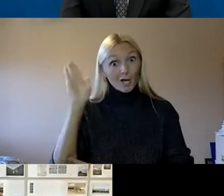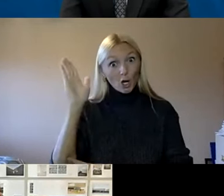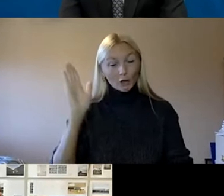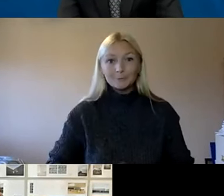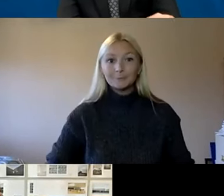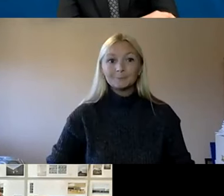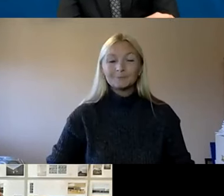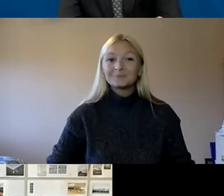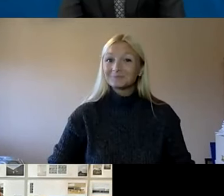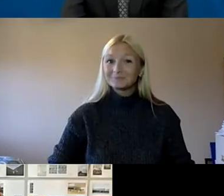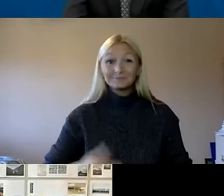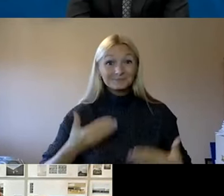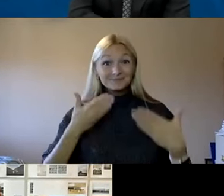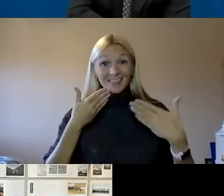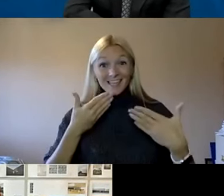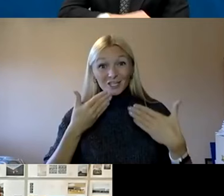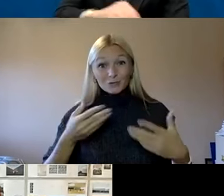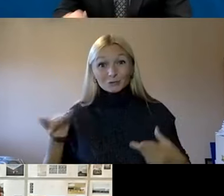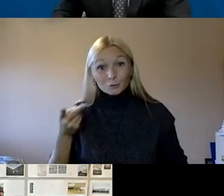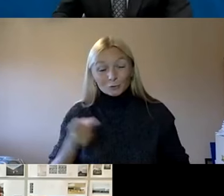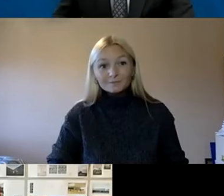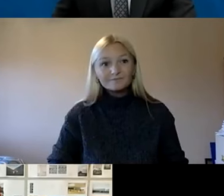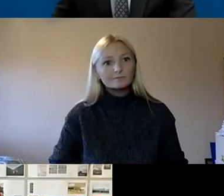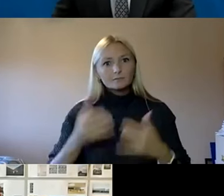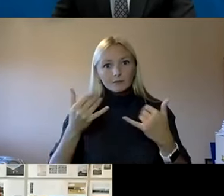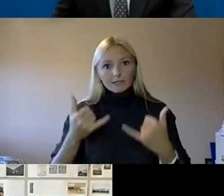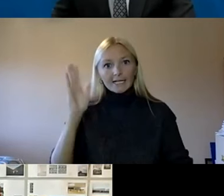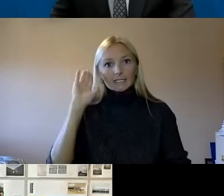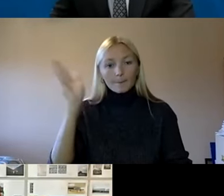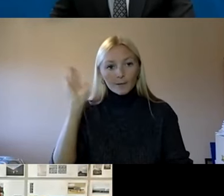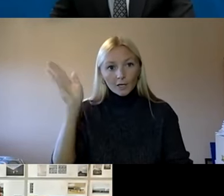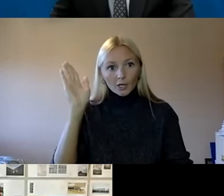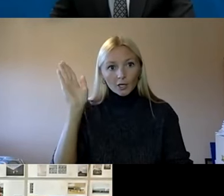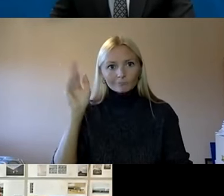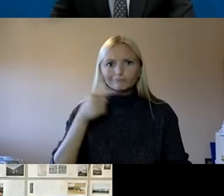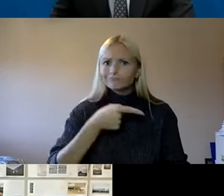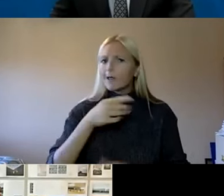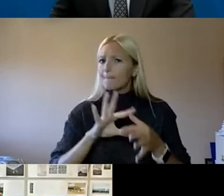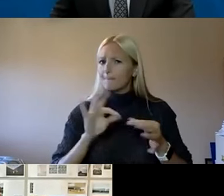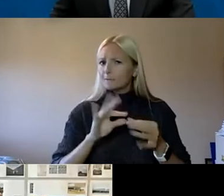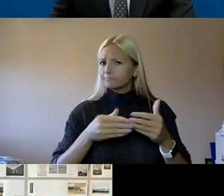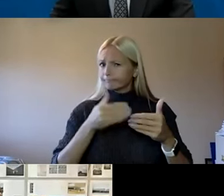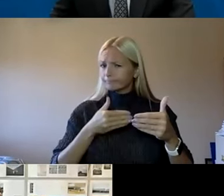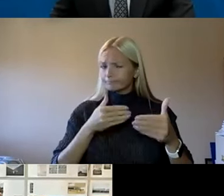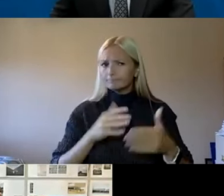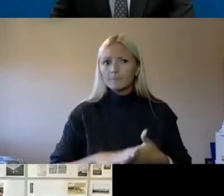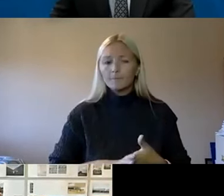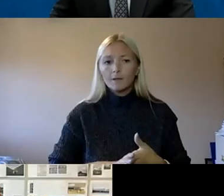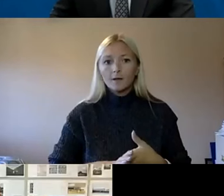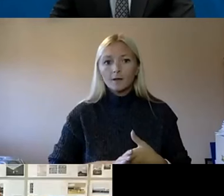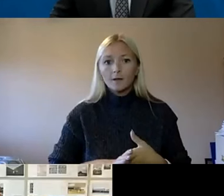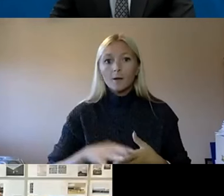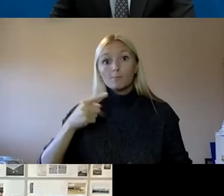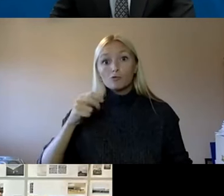Graciela? Thank you, Tony and Dr. Dillon. So today's speakers, like Tony said, we have Prakash